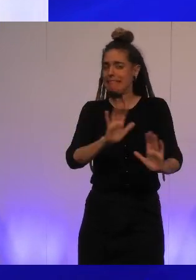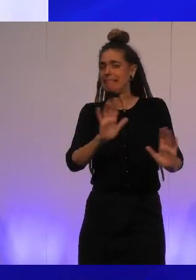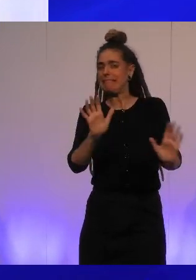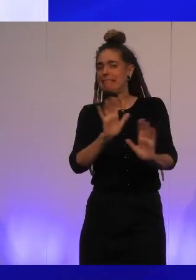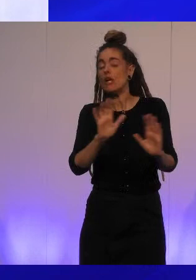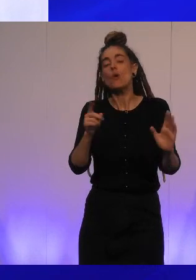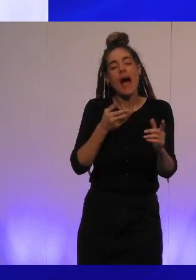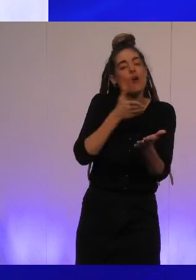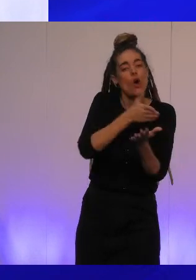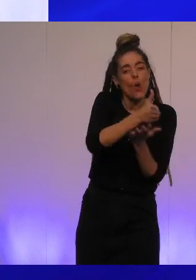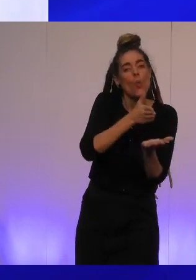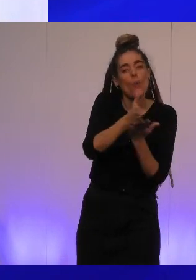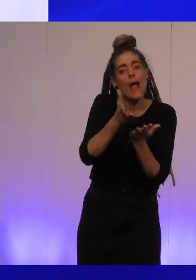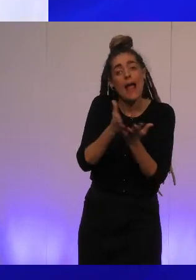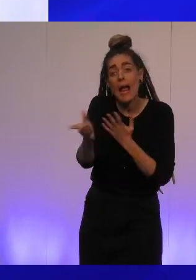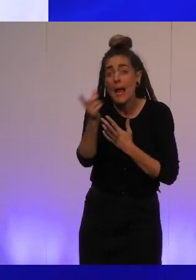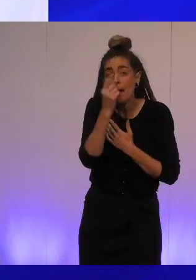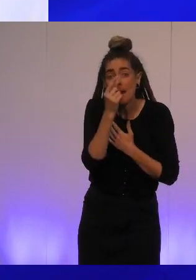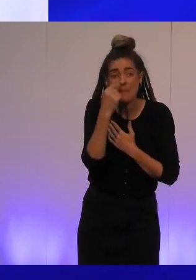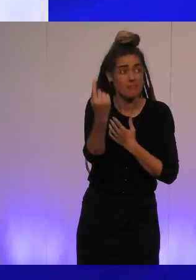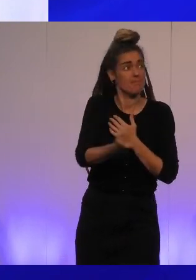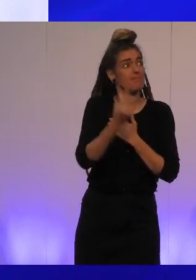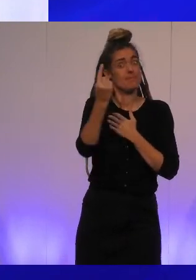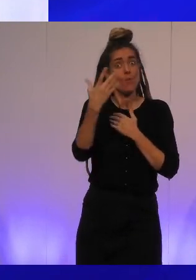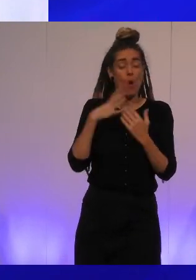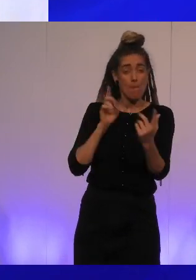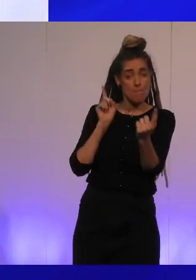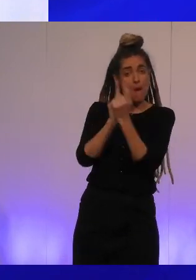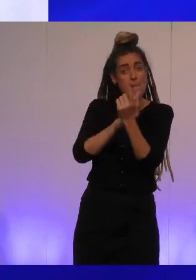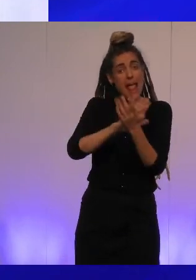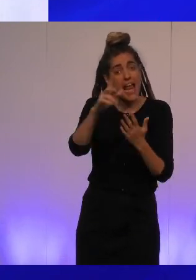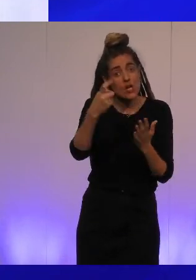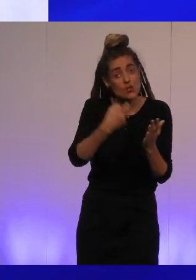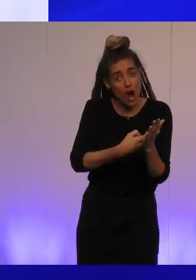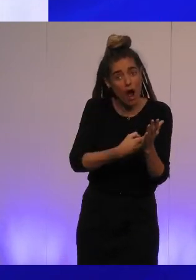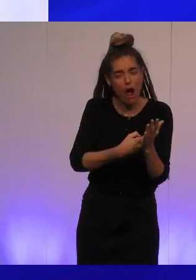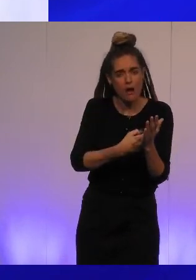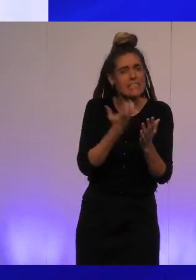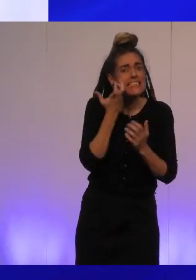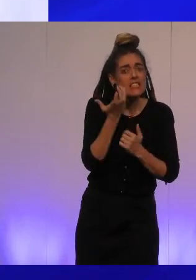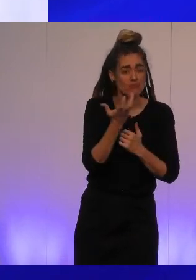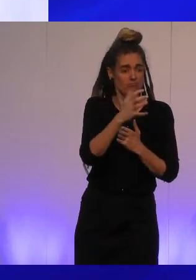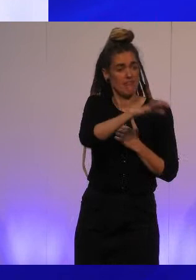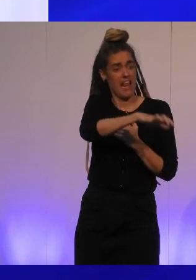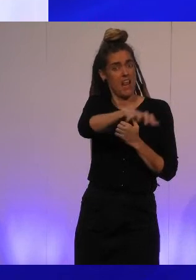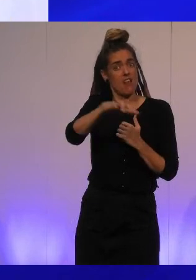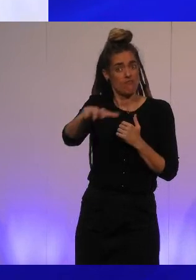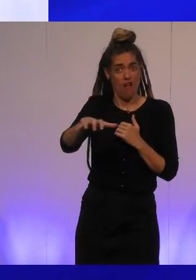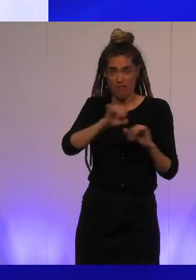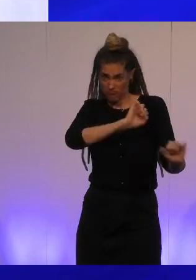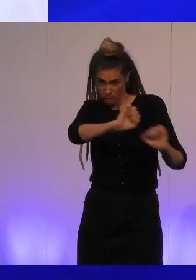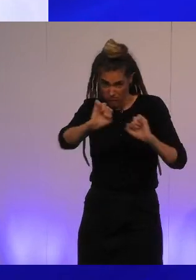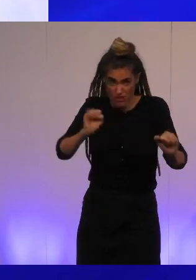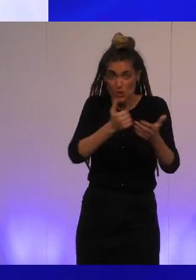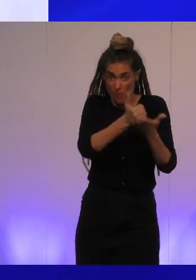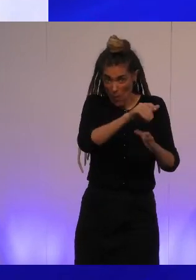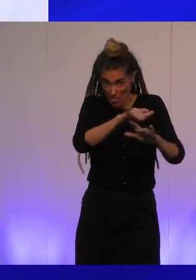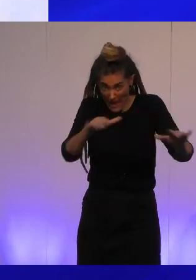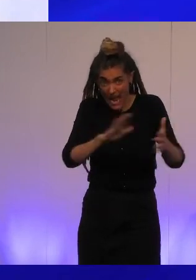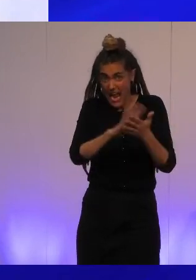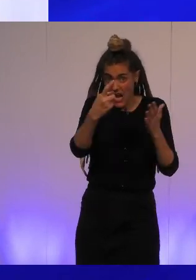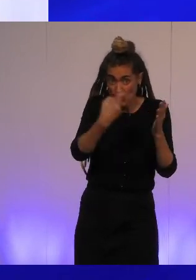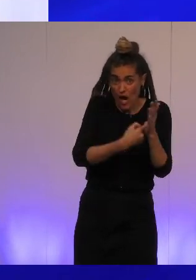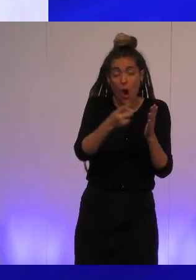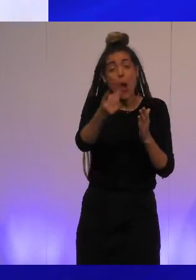avenues, whether you want to contact a HR manager that every area has the support from, whether you want to use